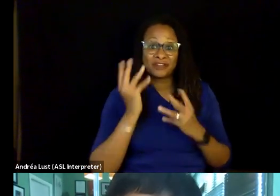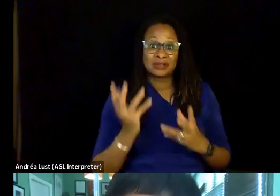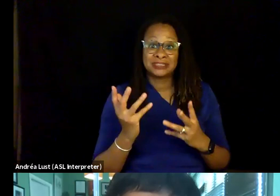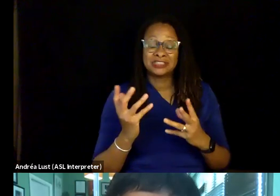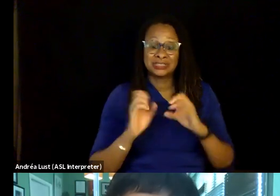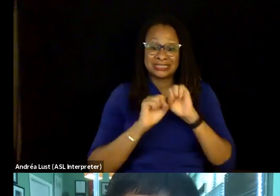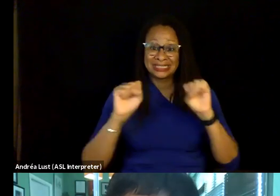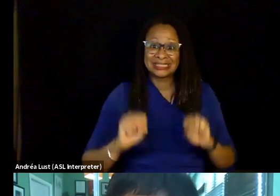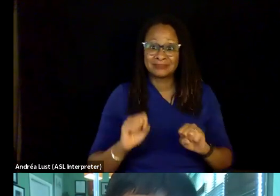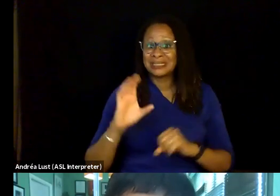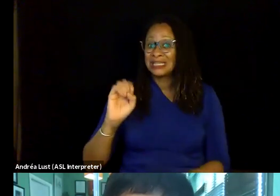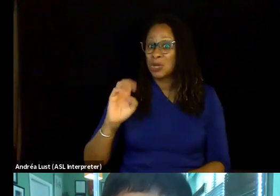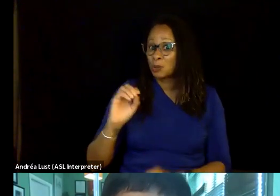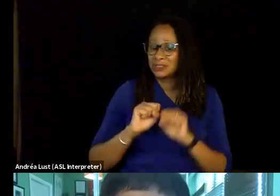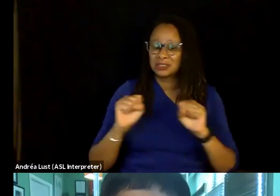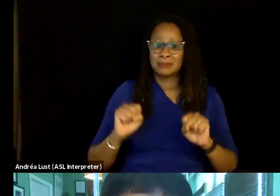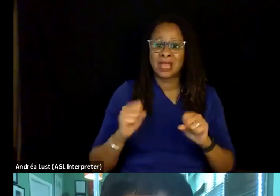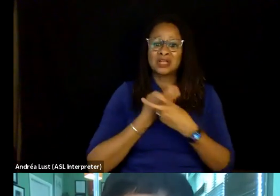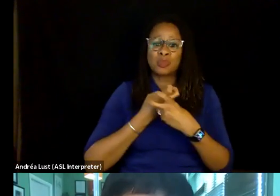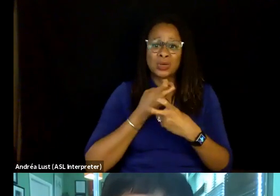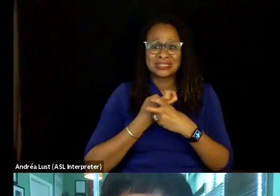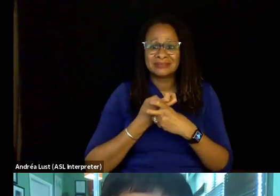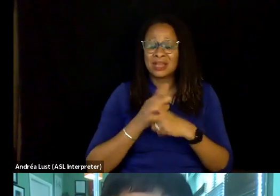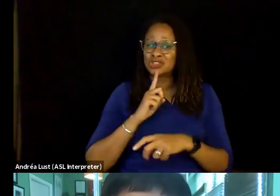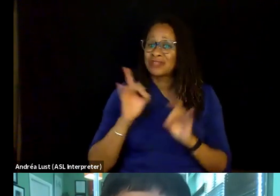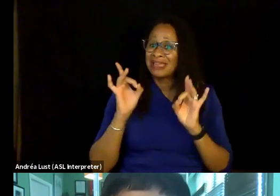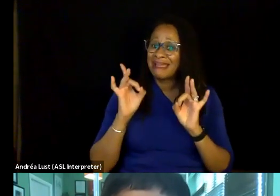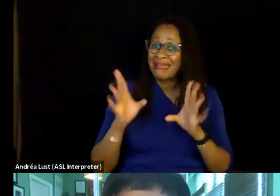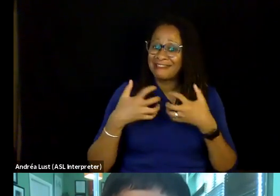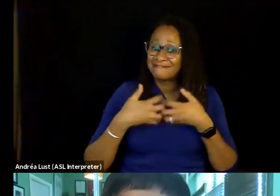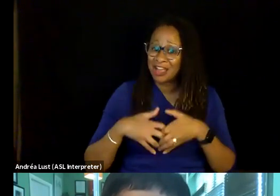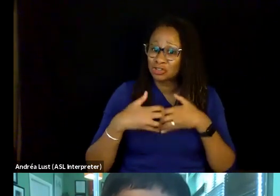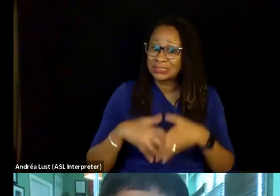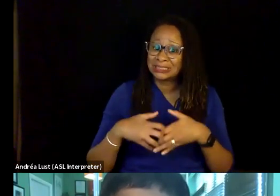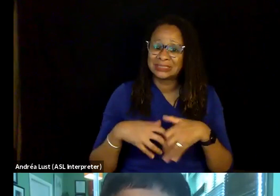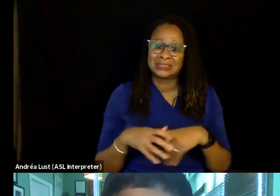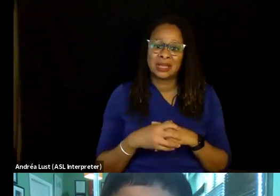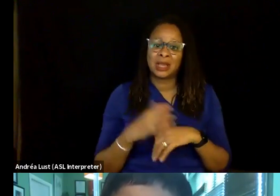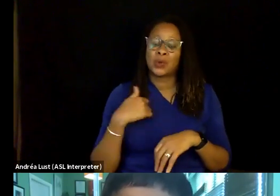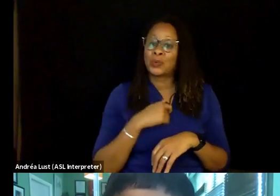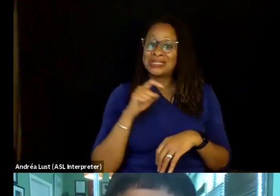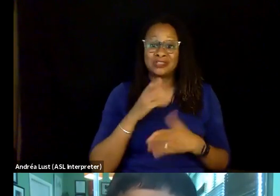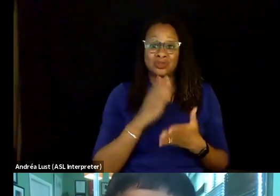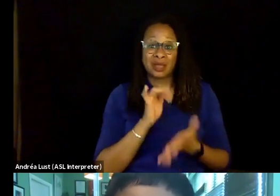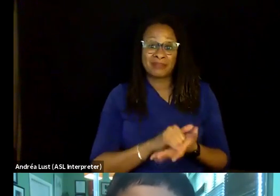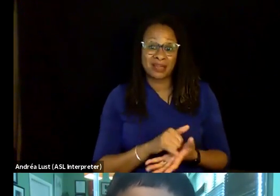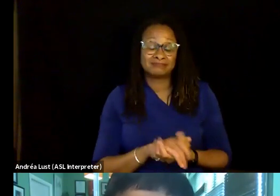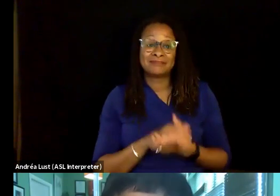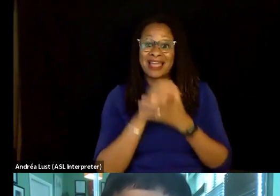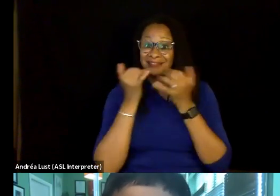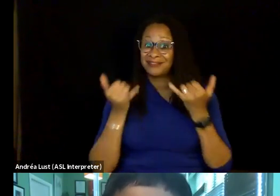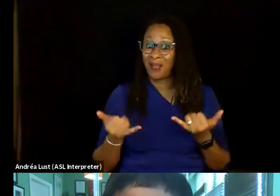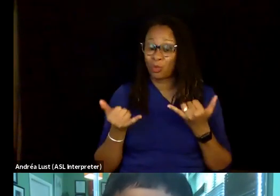is poisoned. It's actually a hate factory. So we need to stop that. And right now